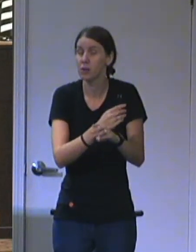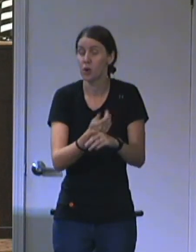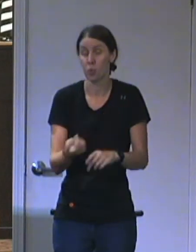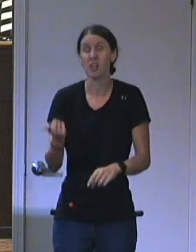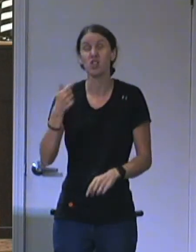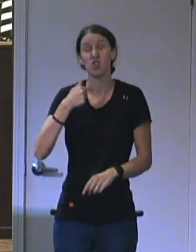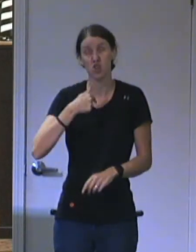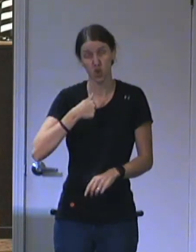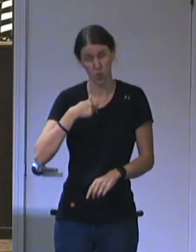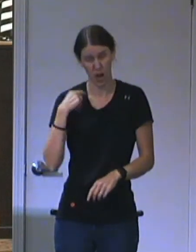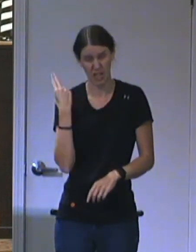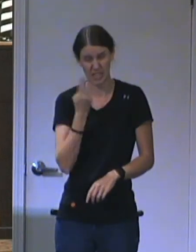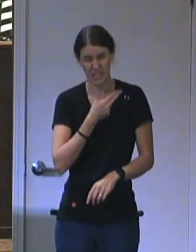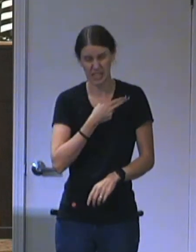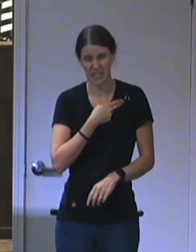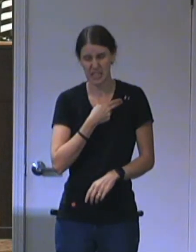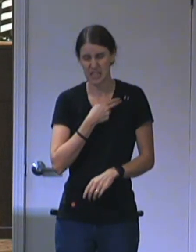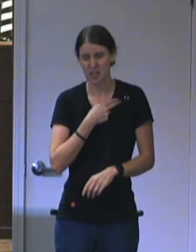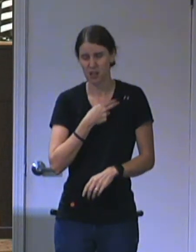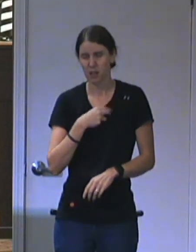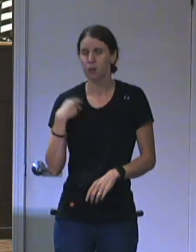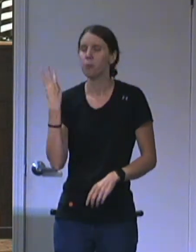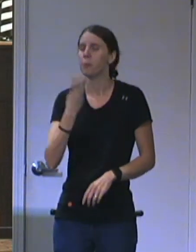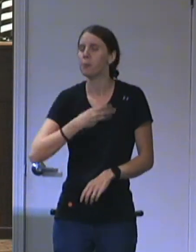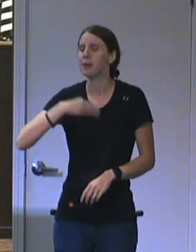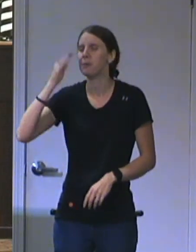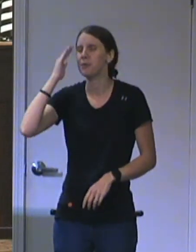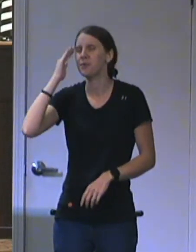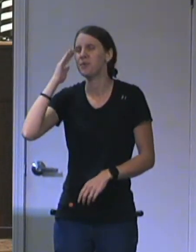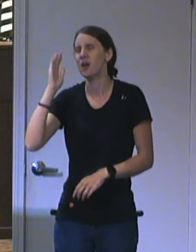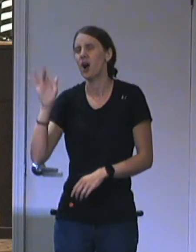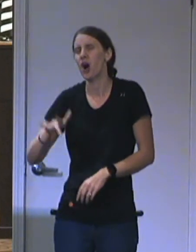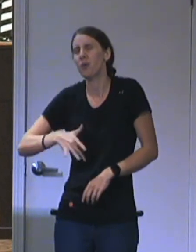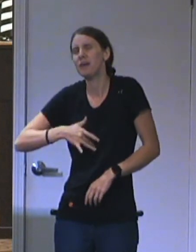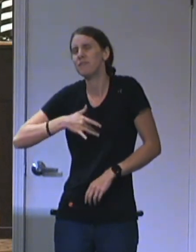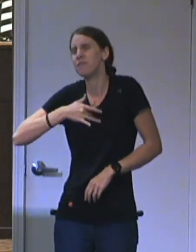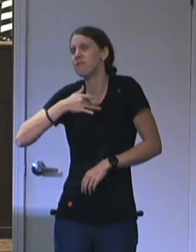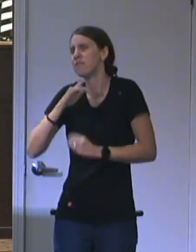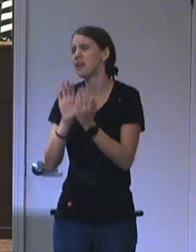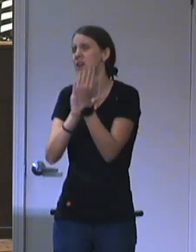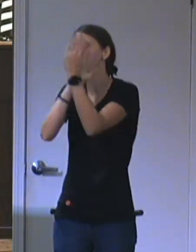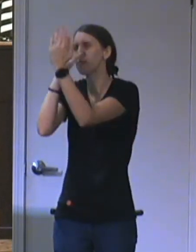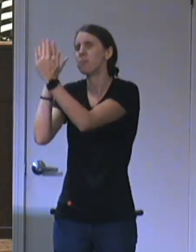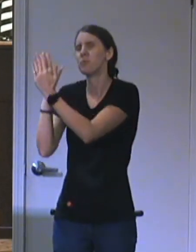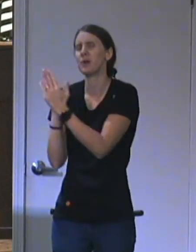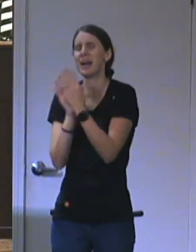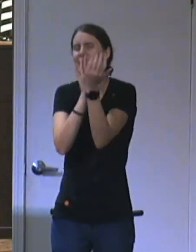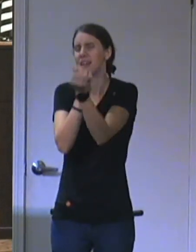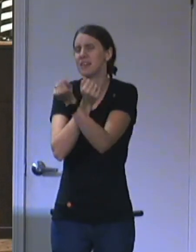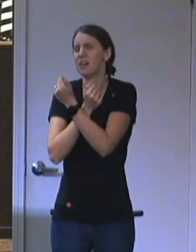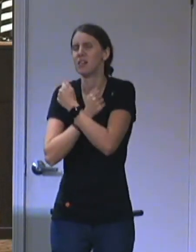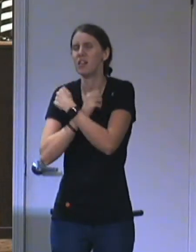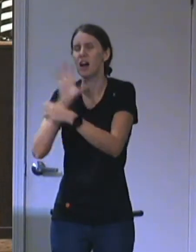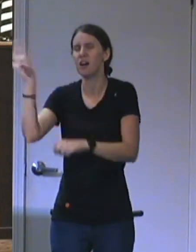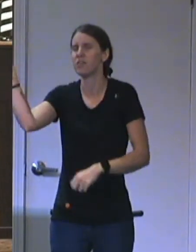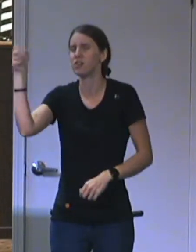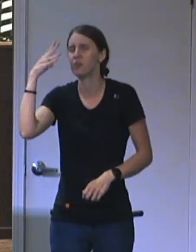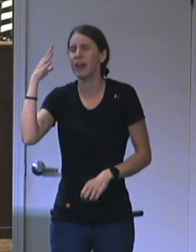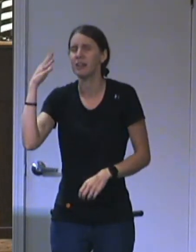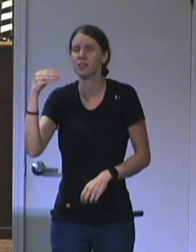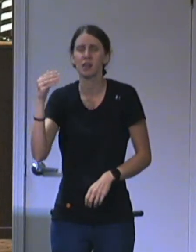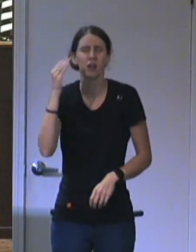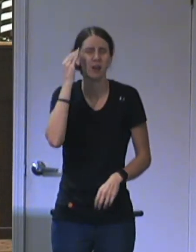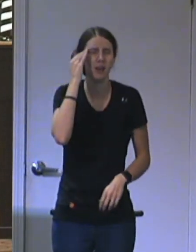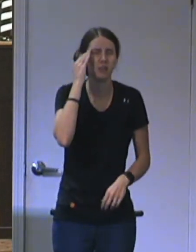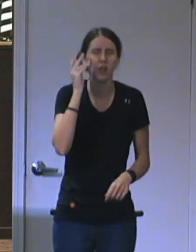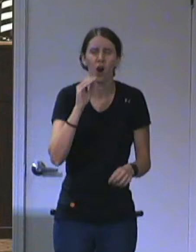us, that we may still know your presence, feel your love and grace, to know that there are others around us that are